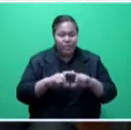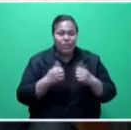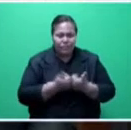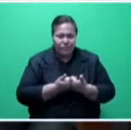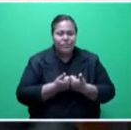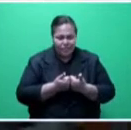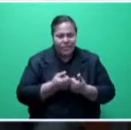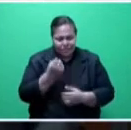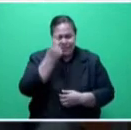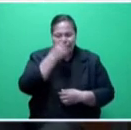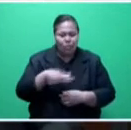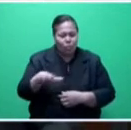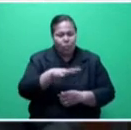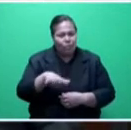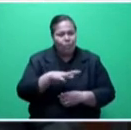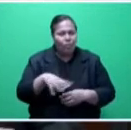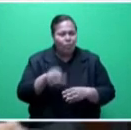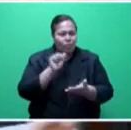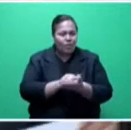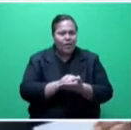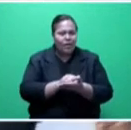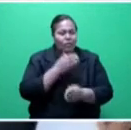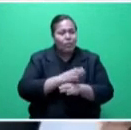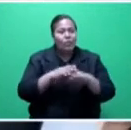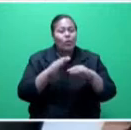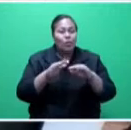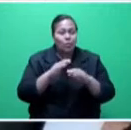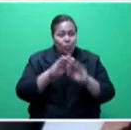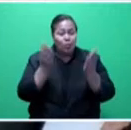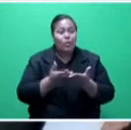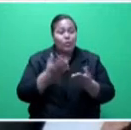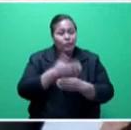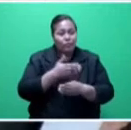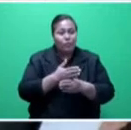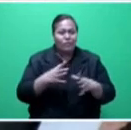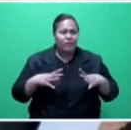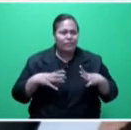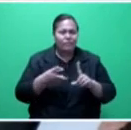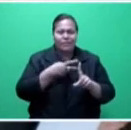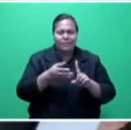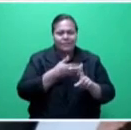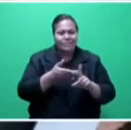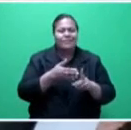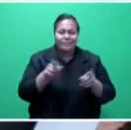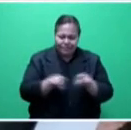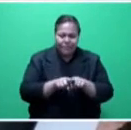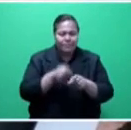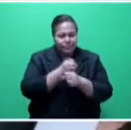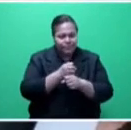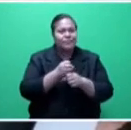right of everyone to a world of work free from violence and harassment, including gender-based violence and sexual